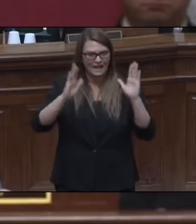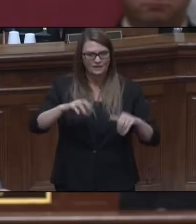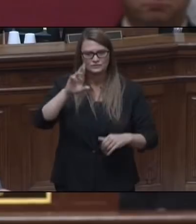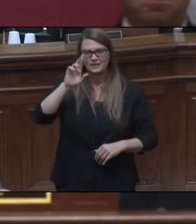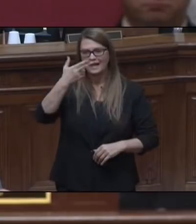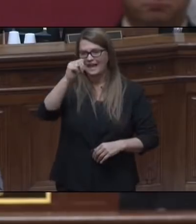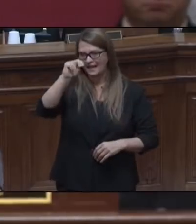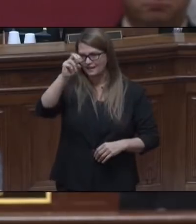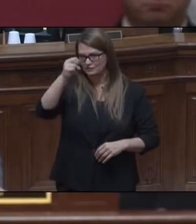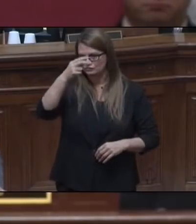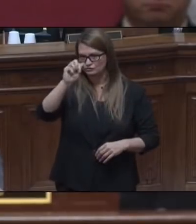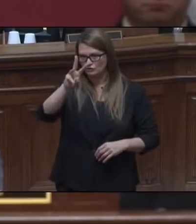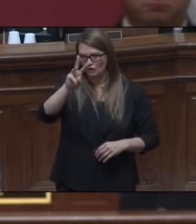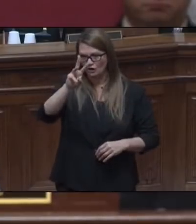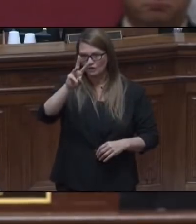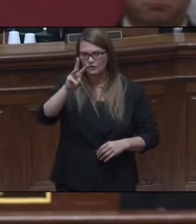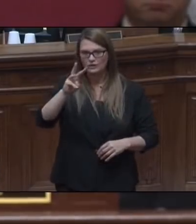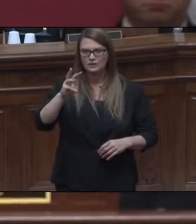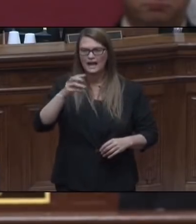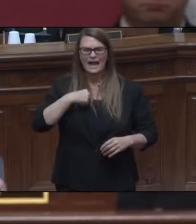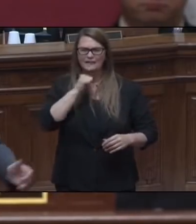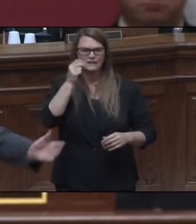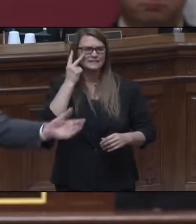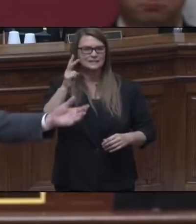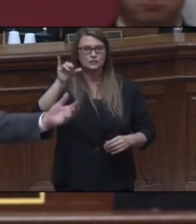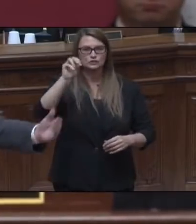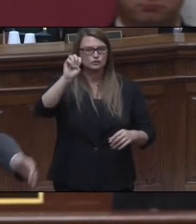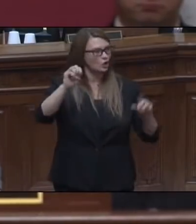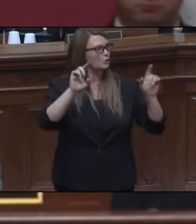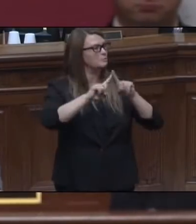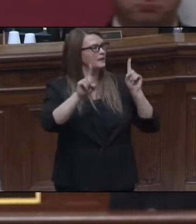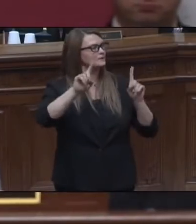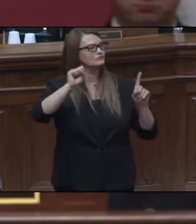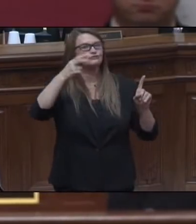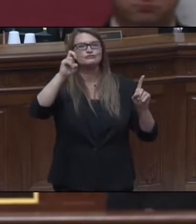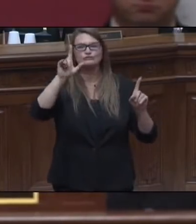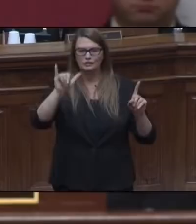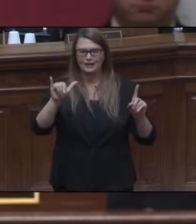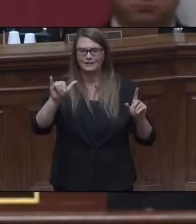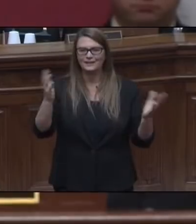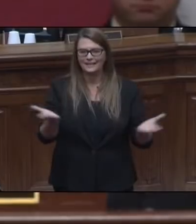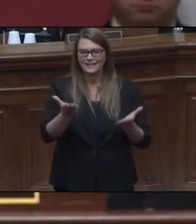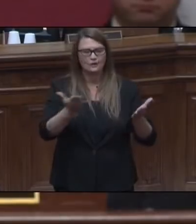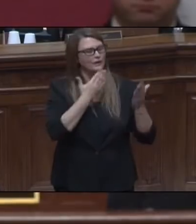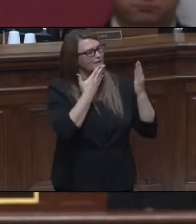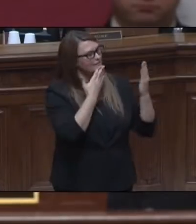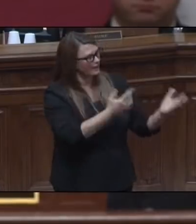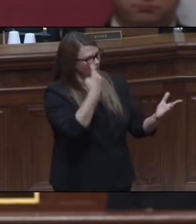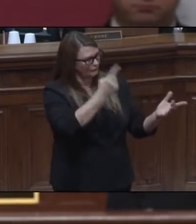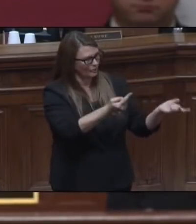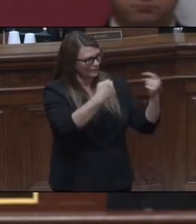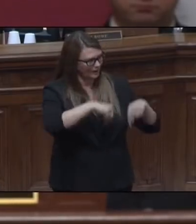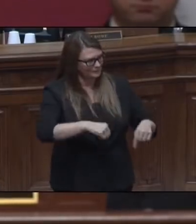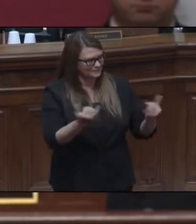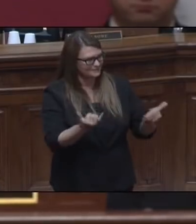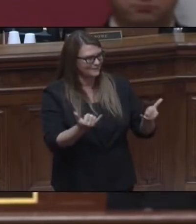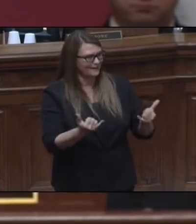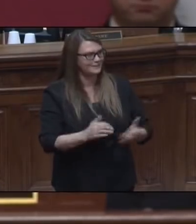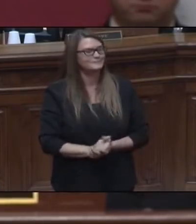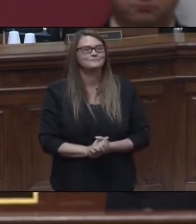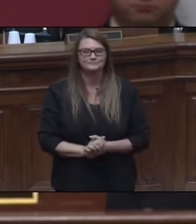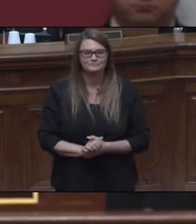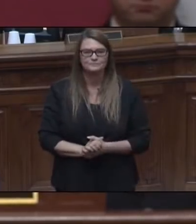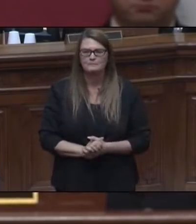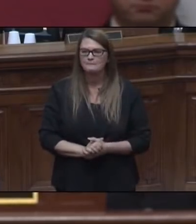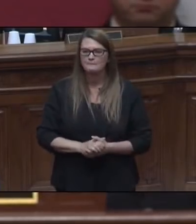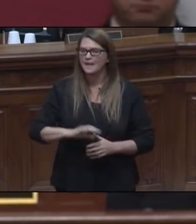Hanshaw. You know, I haven't seen Joe, but I see Shelley here and everything. And Shelley, thank you so much for coming and everything in every way.